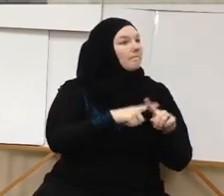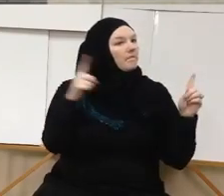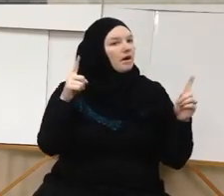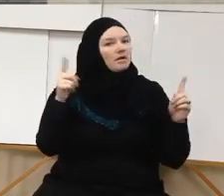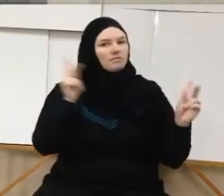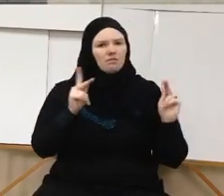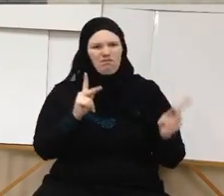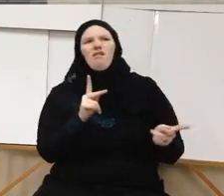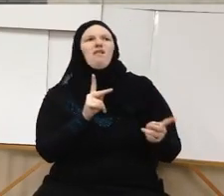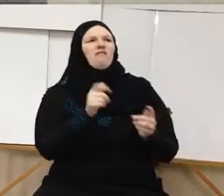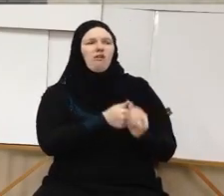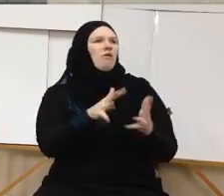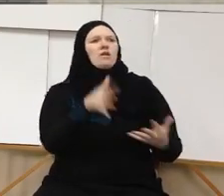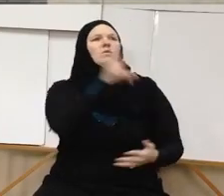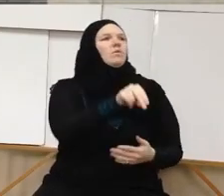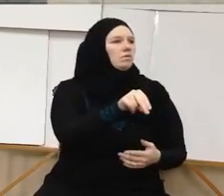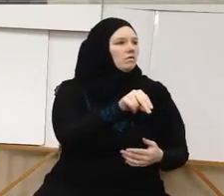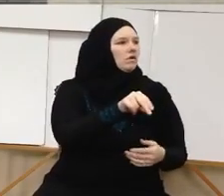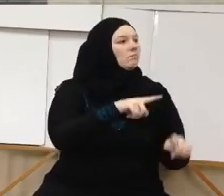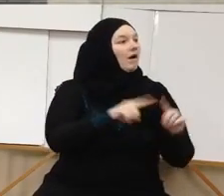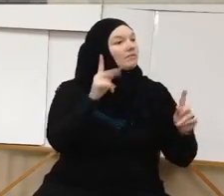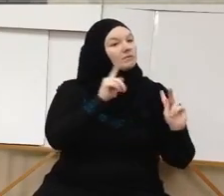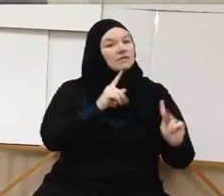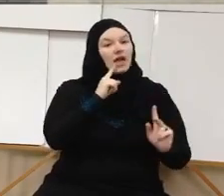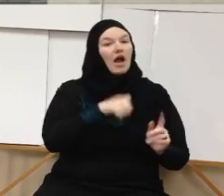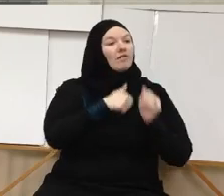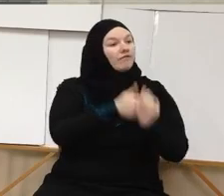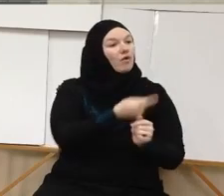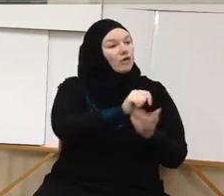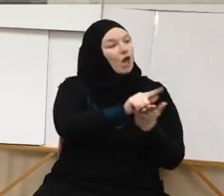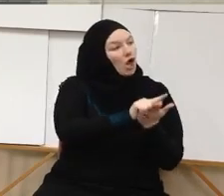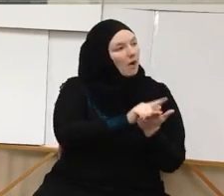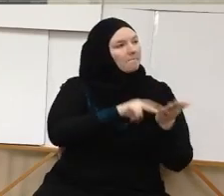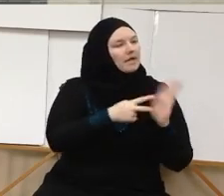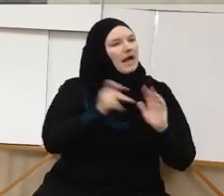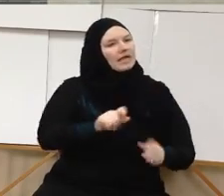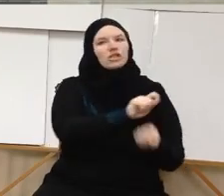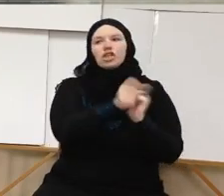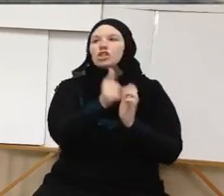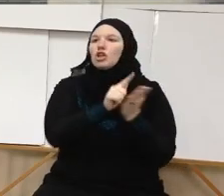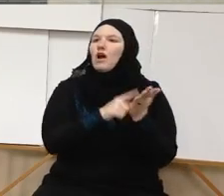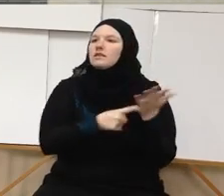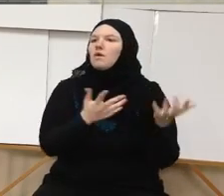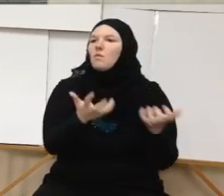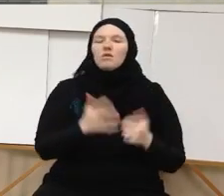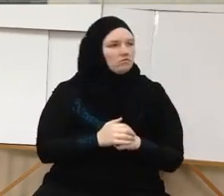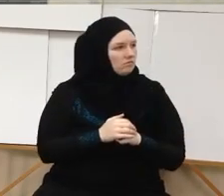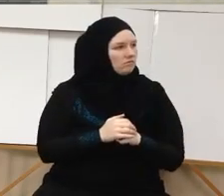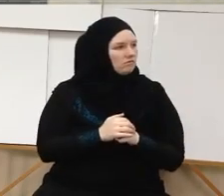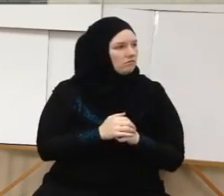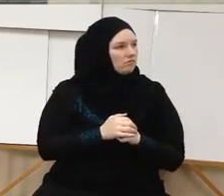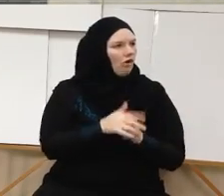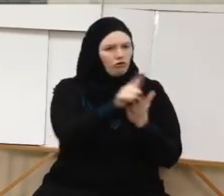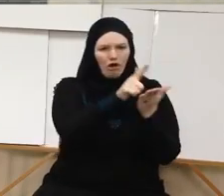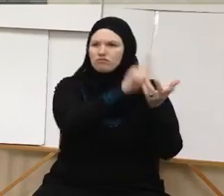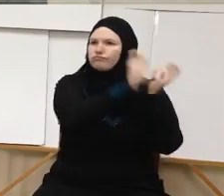law, I can change the law as I wish. And this is part and parcel of the central